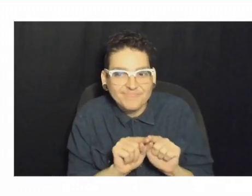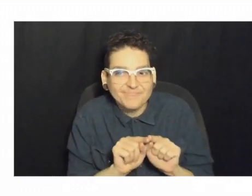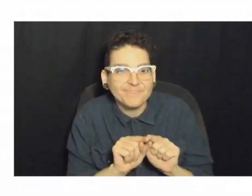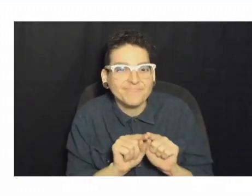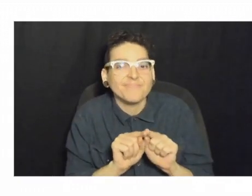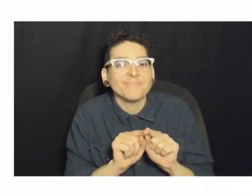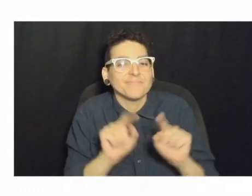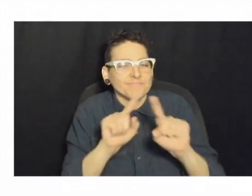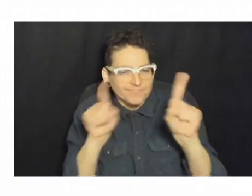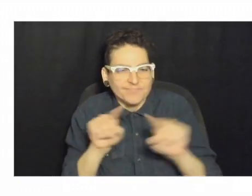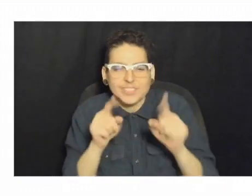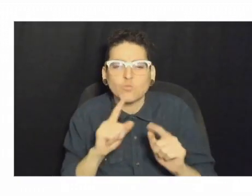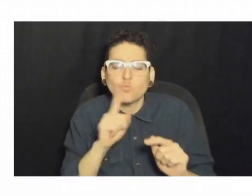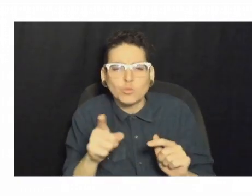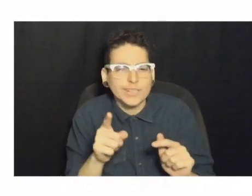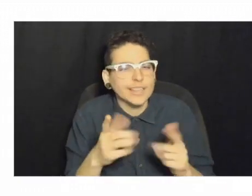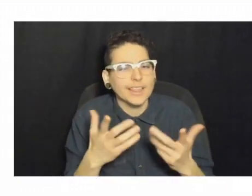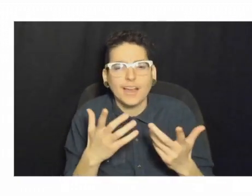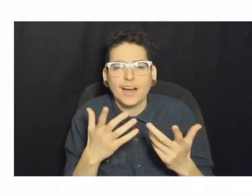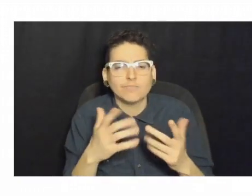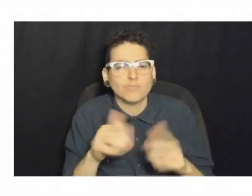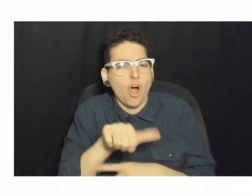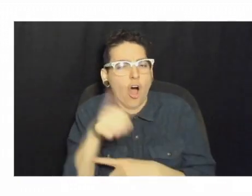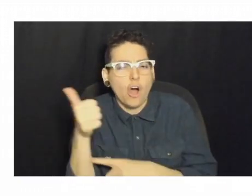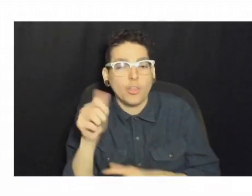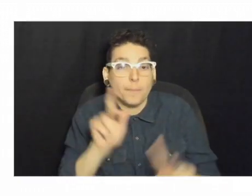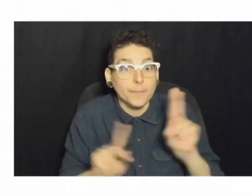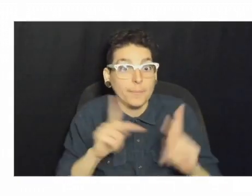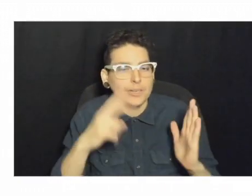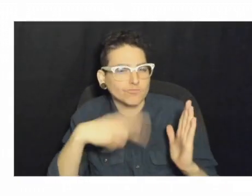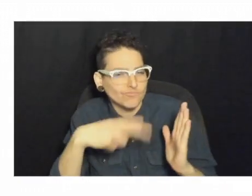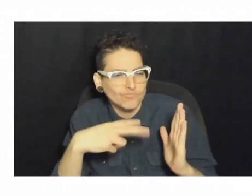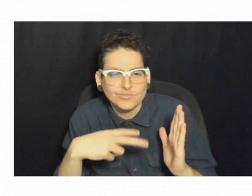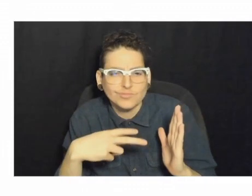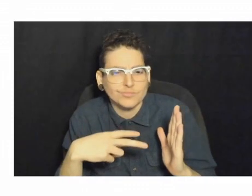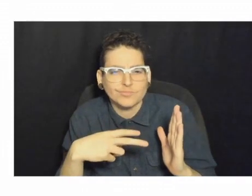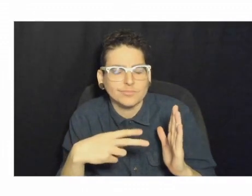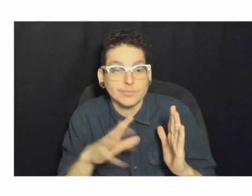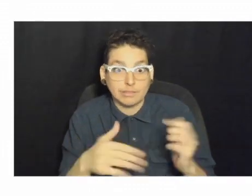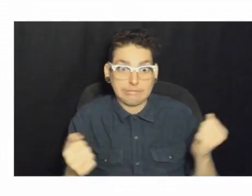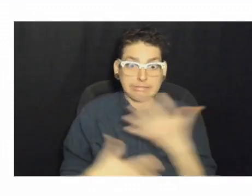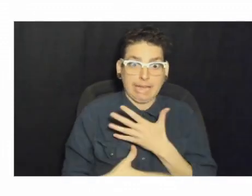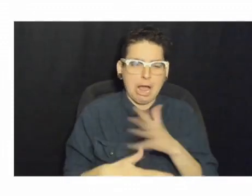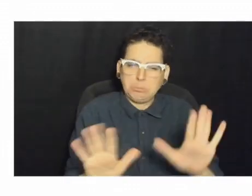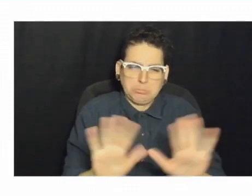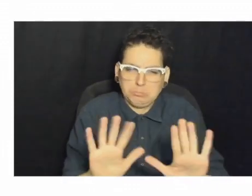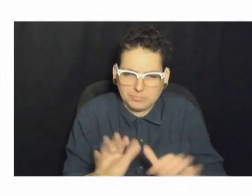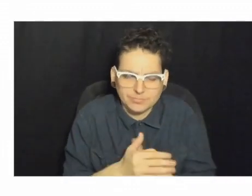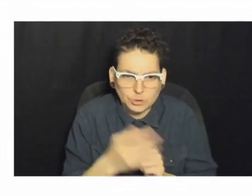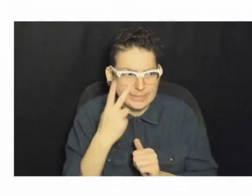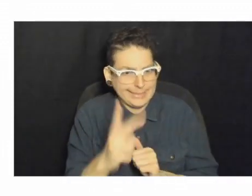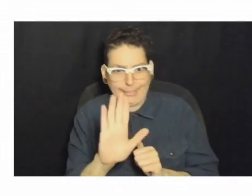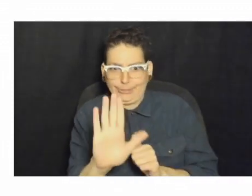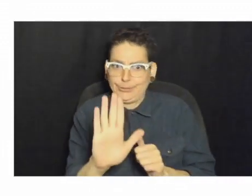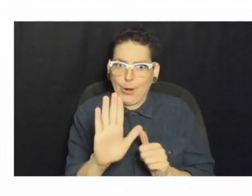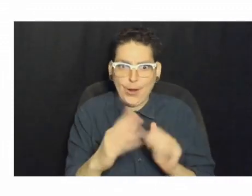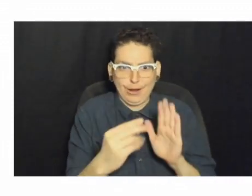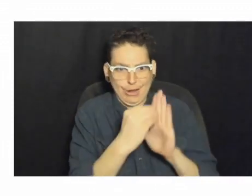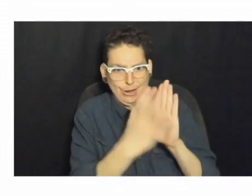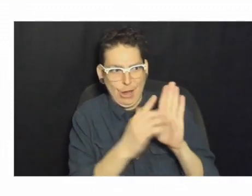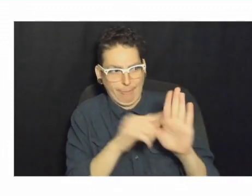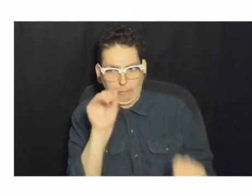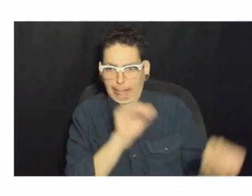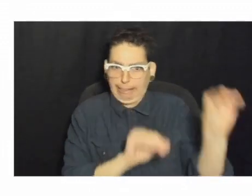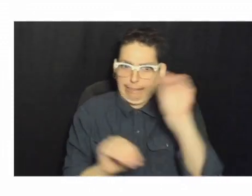else. So please don't be alarmed if you see your comment moving around on the screen and you're not doing anything. That is